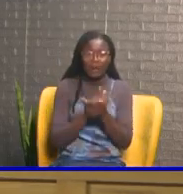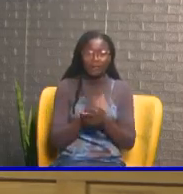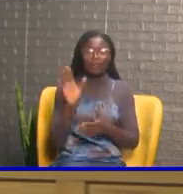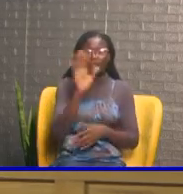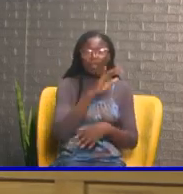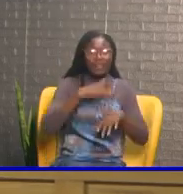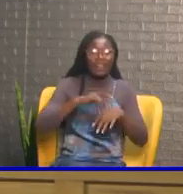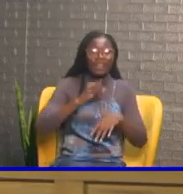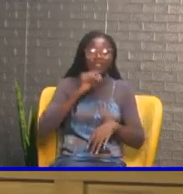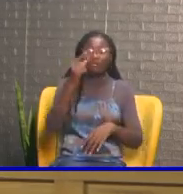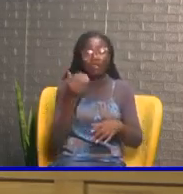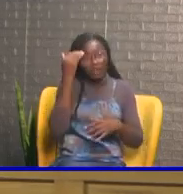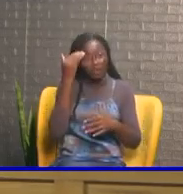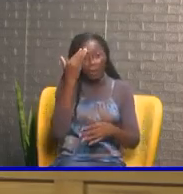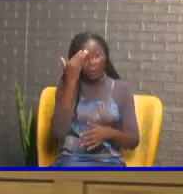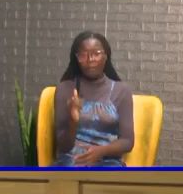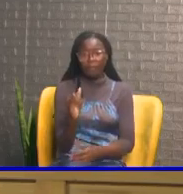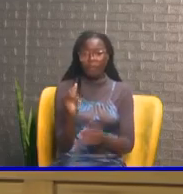known by God.